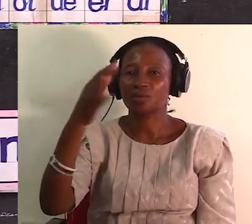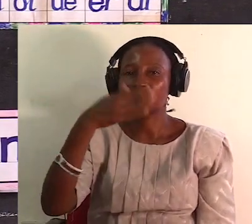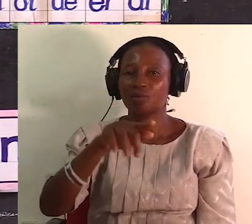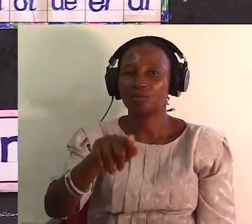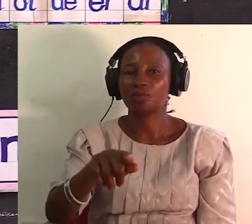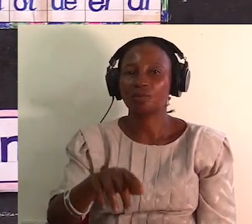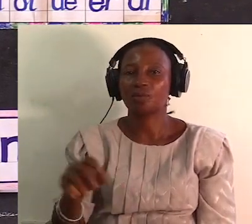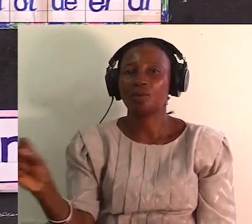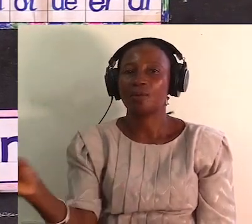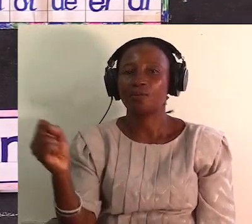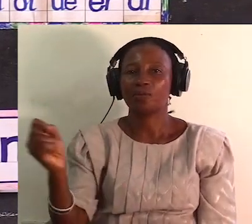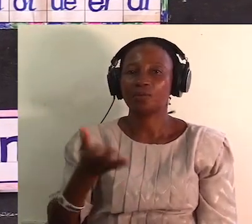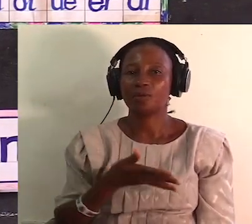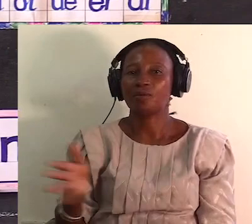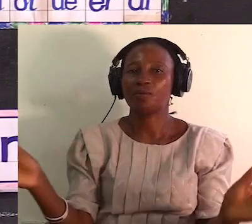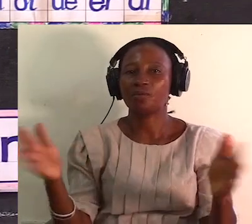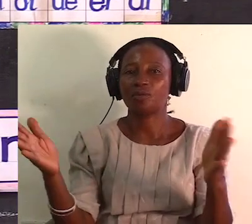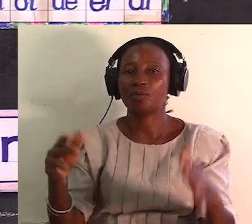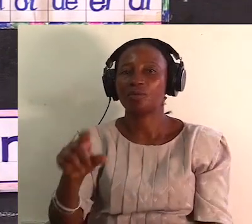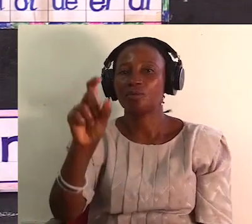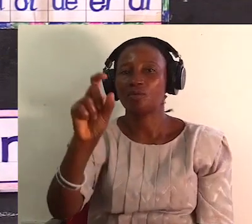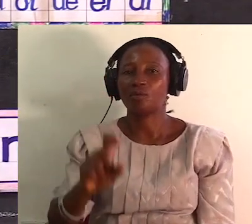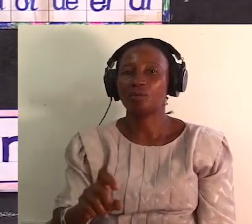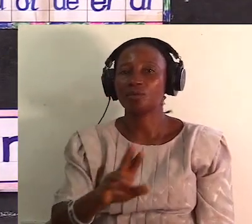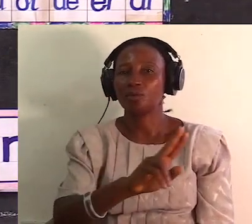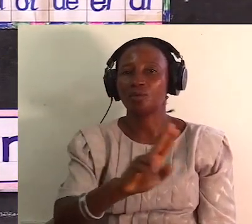no side issues, please. Are we together?